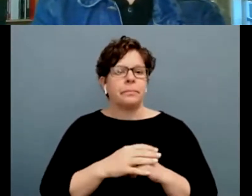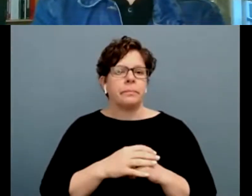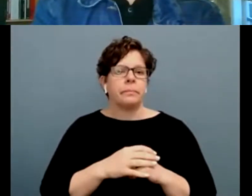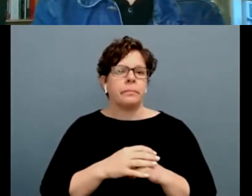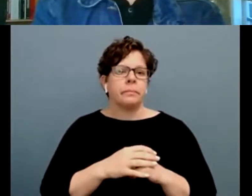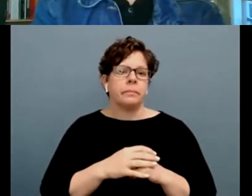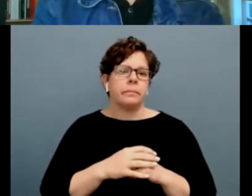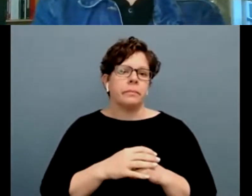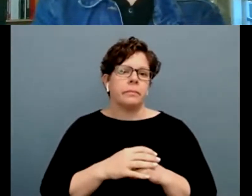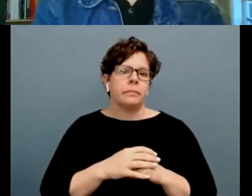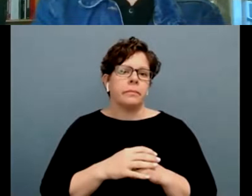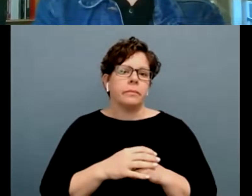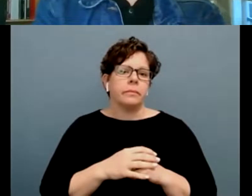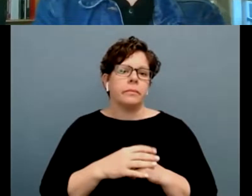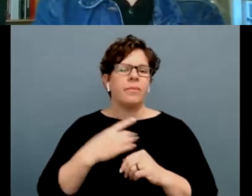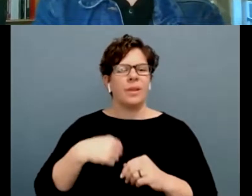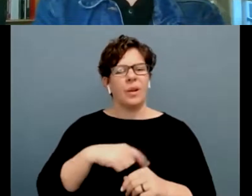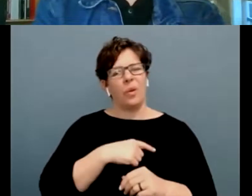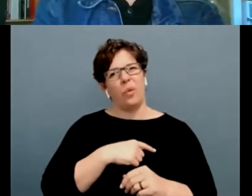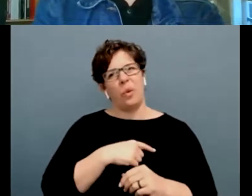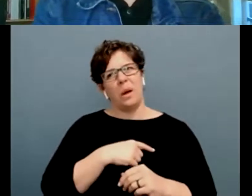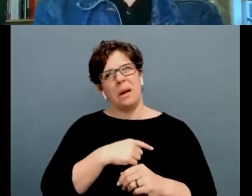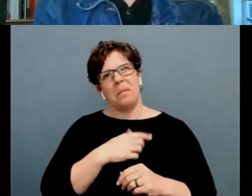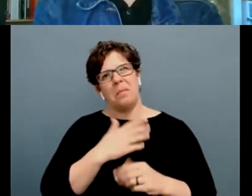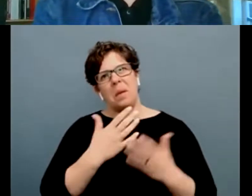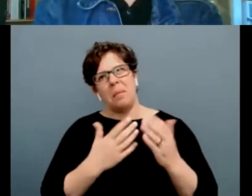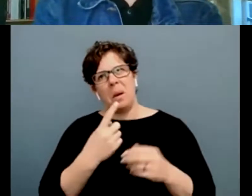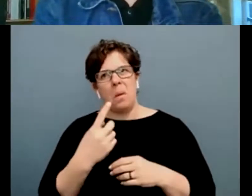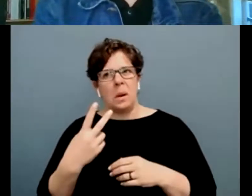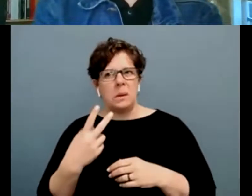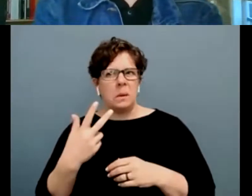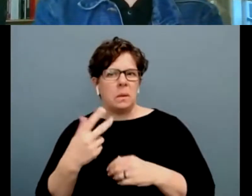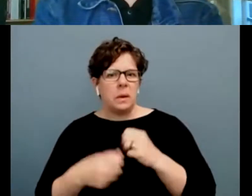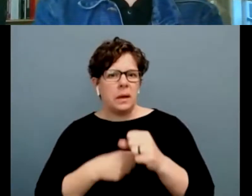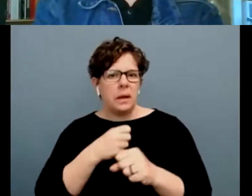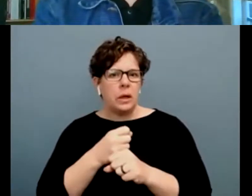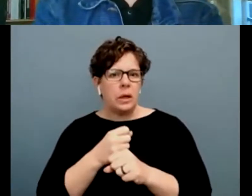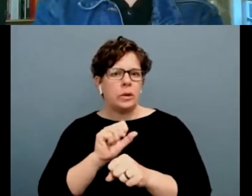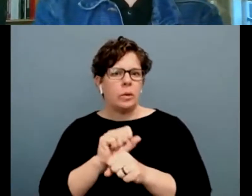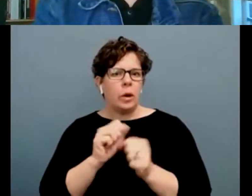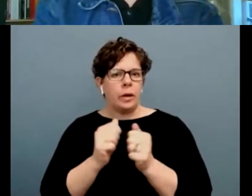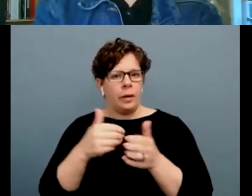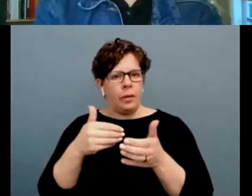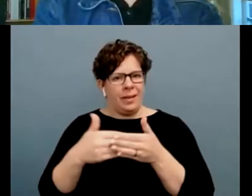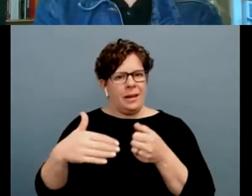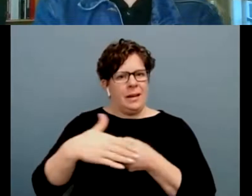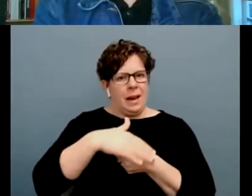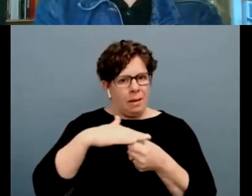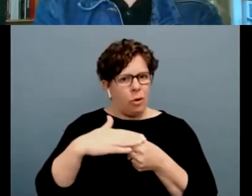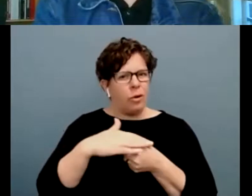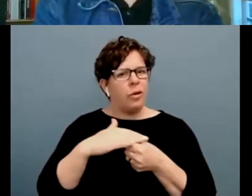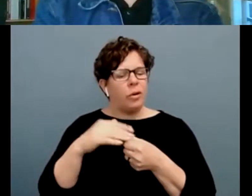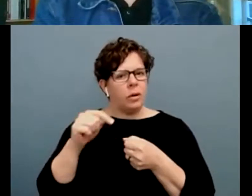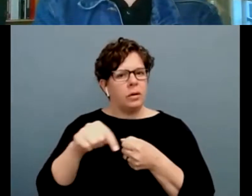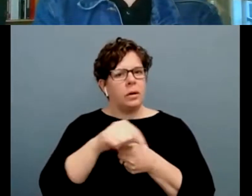We spent a good couple of years working with our neighbors to make sure we had neighborhood